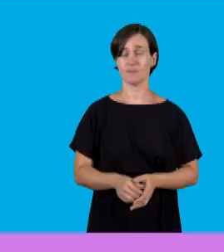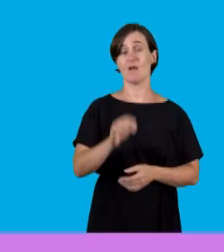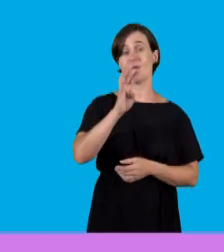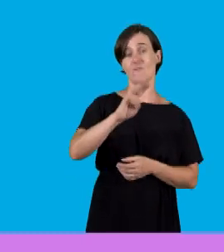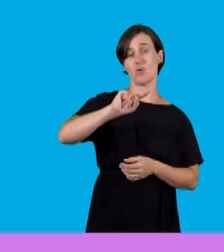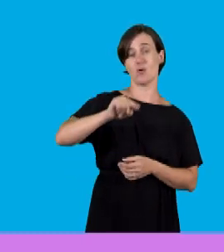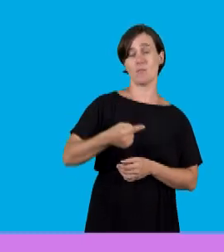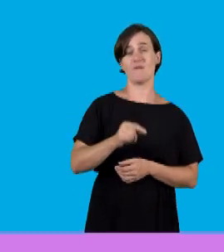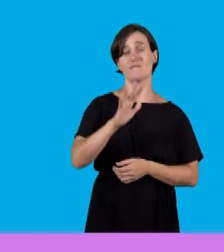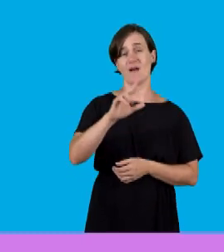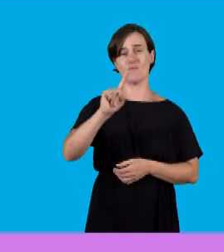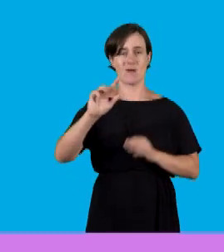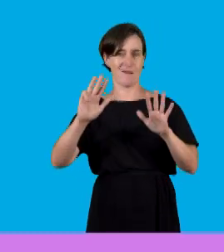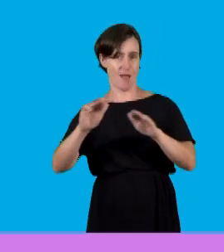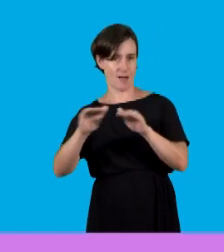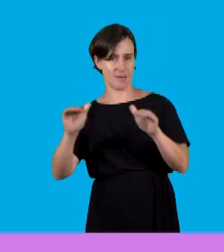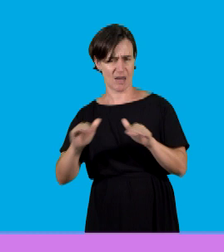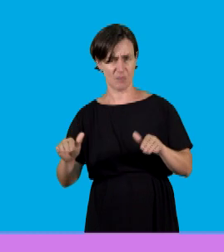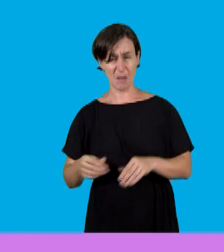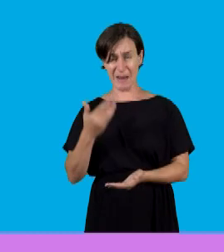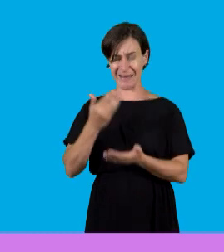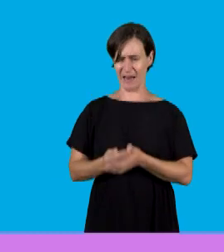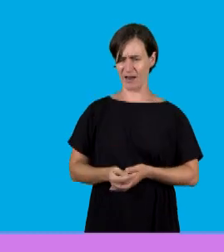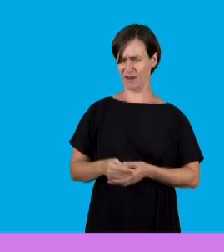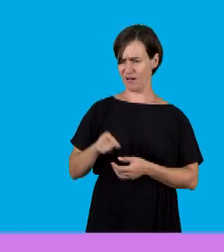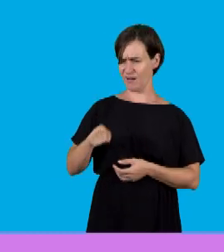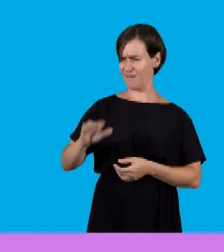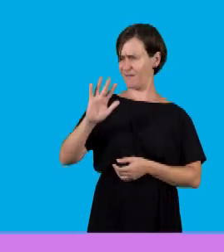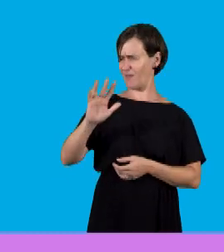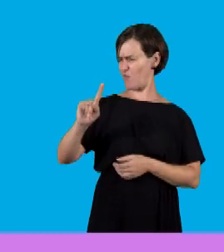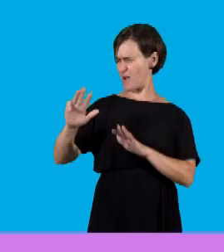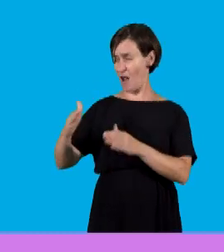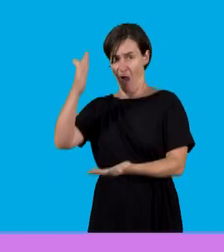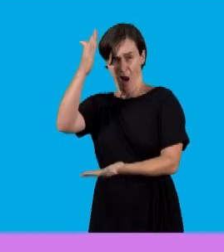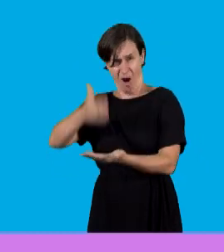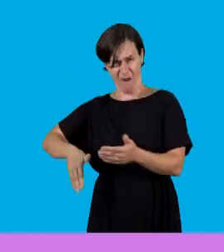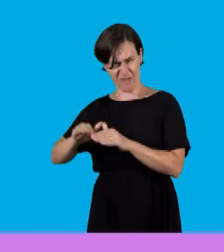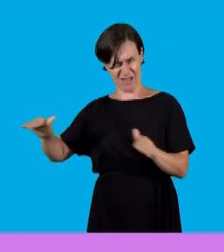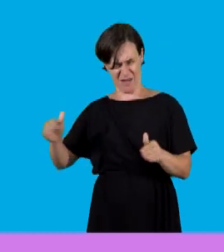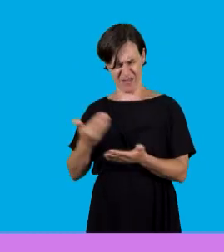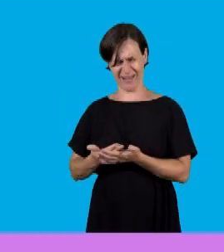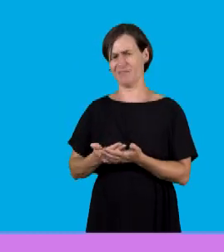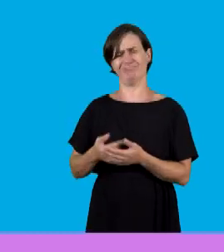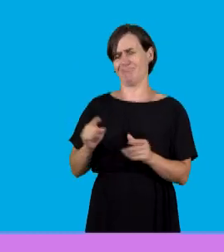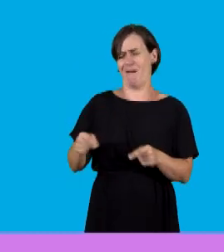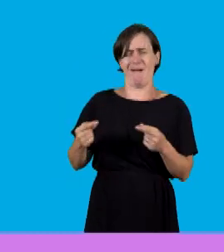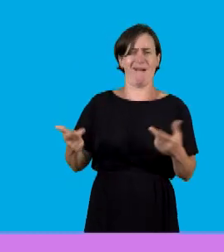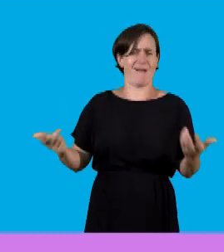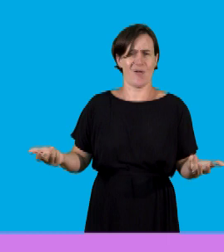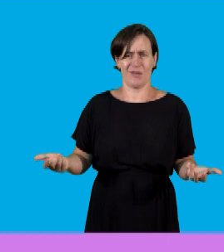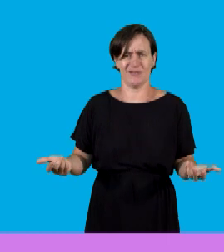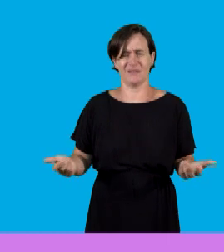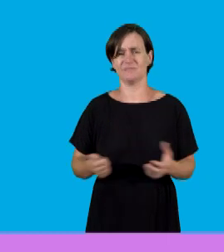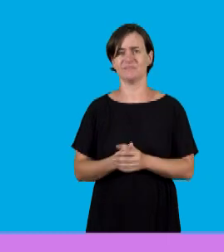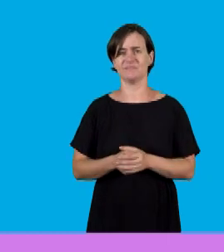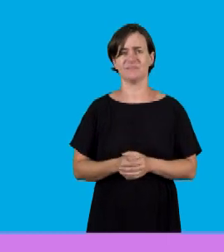4.519 tables. But we don't have half a table. We don't have 4.59. So this is just the number after the commas just indicate that there